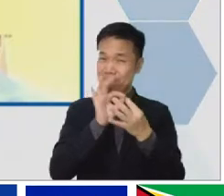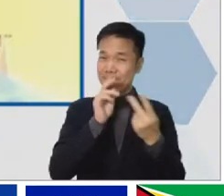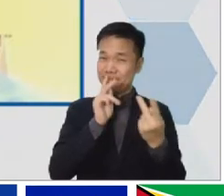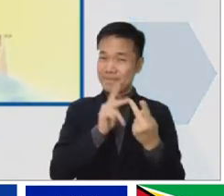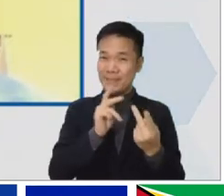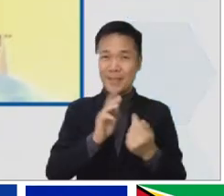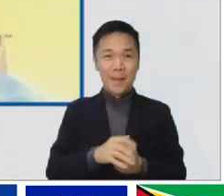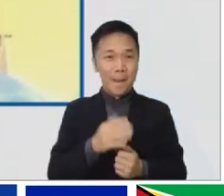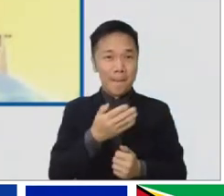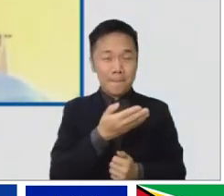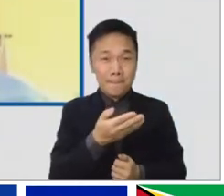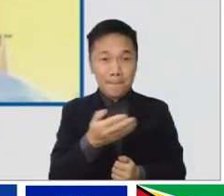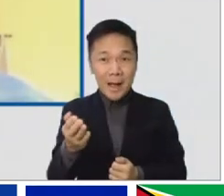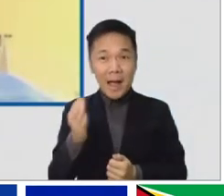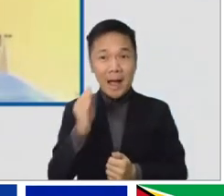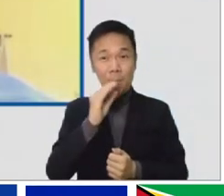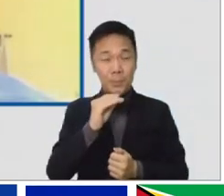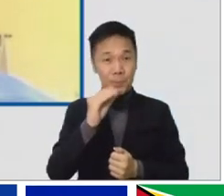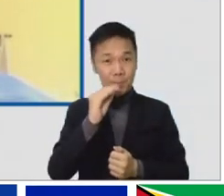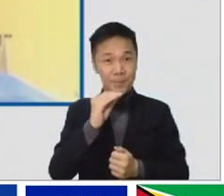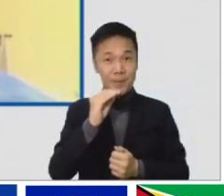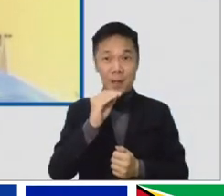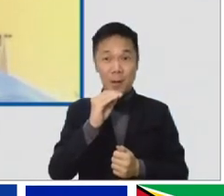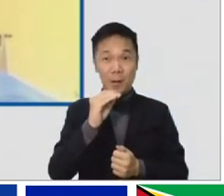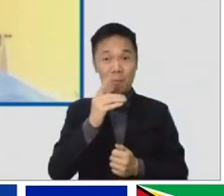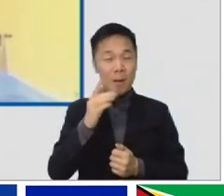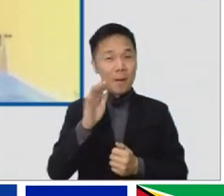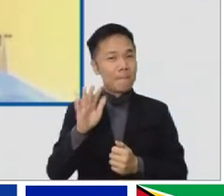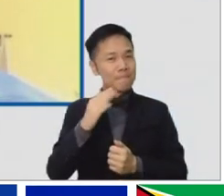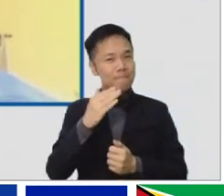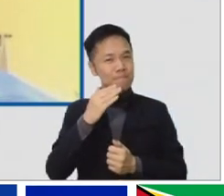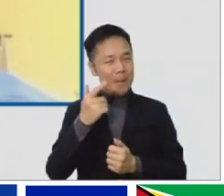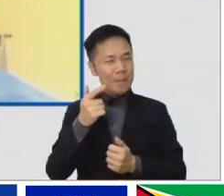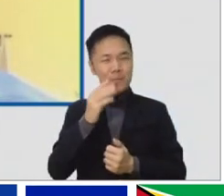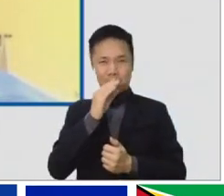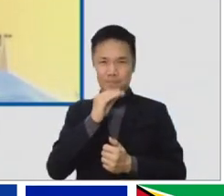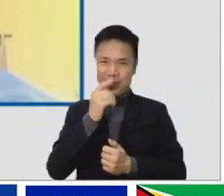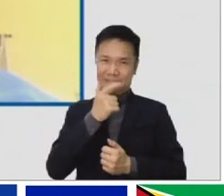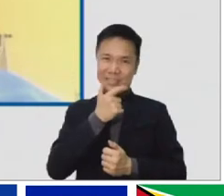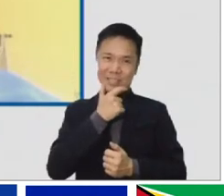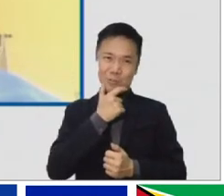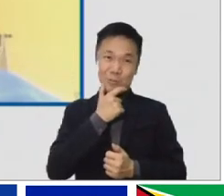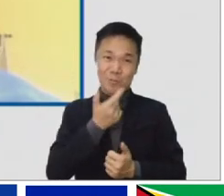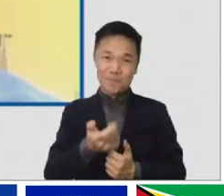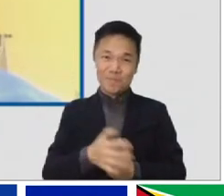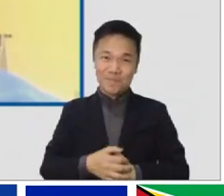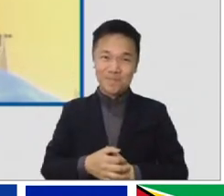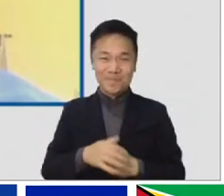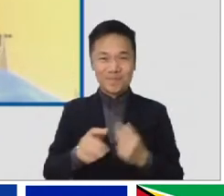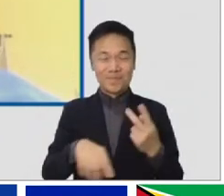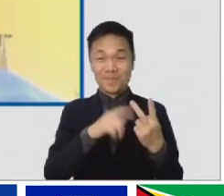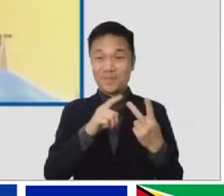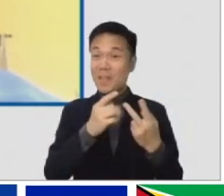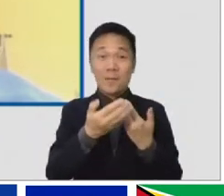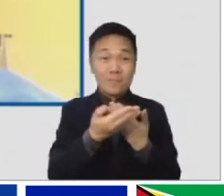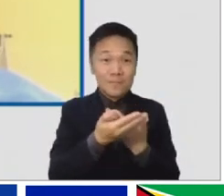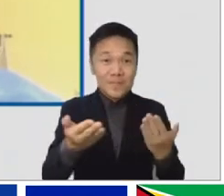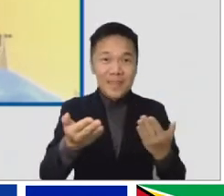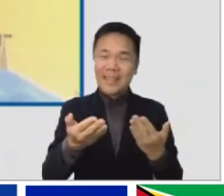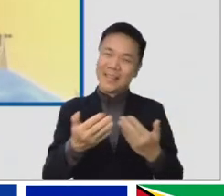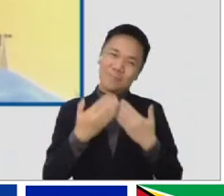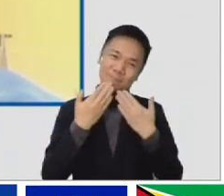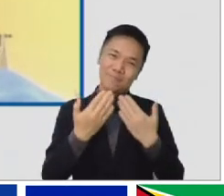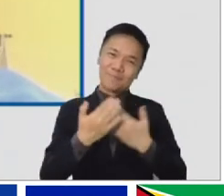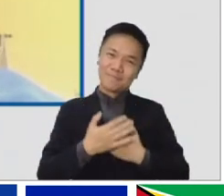fully what is being said. Let me first thank the audience. Let me thank